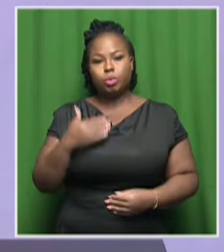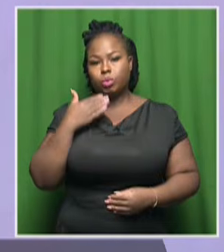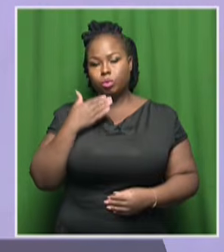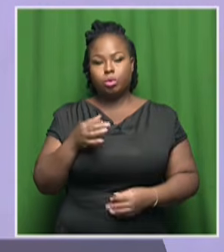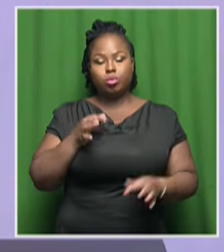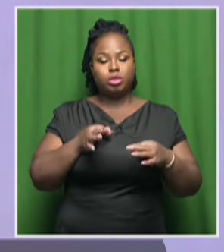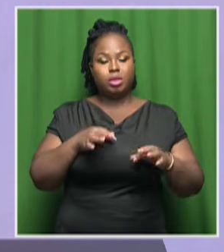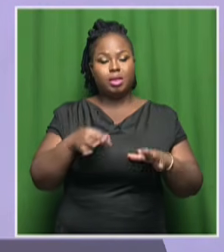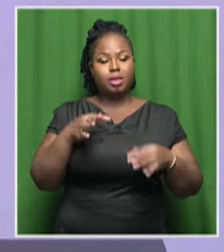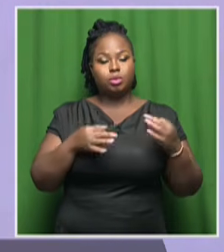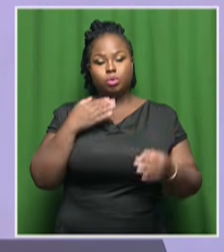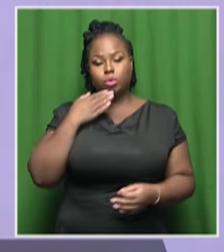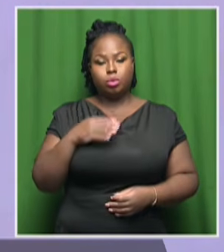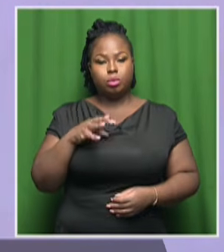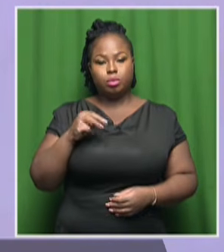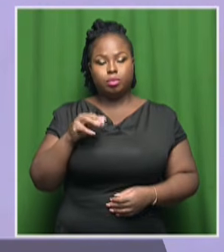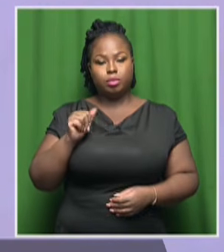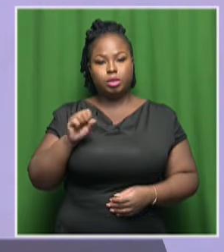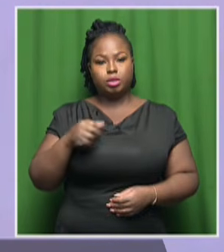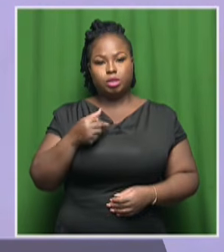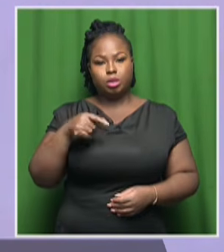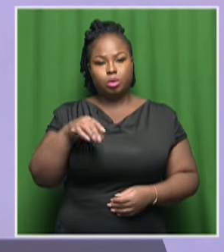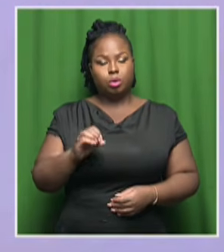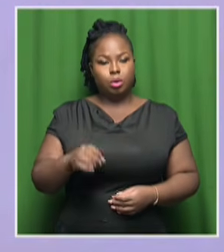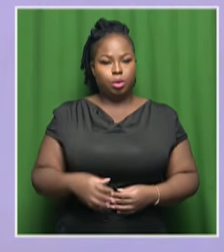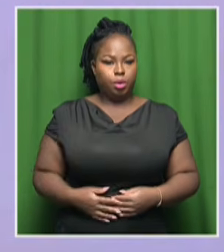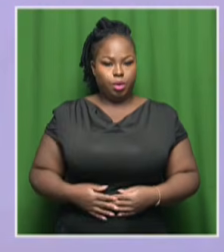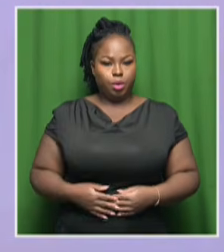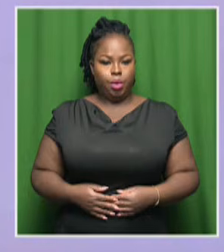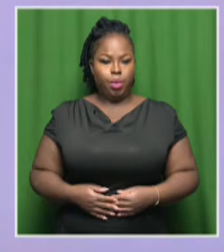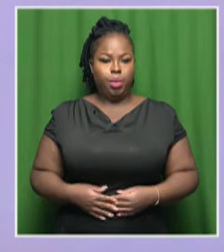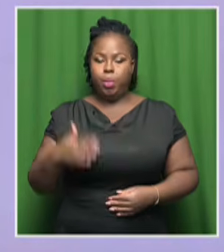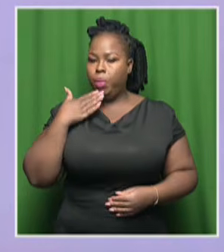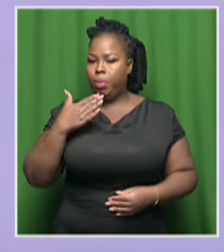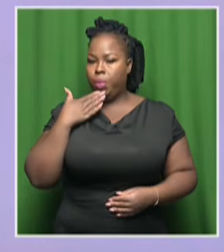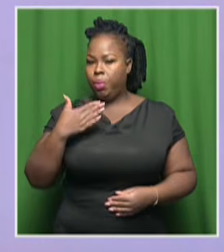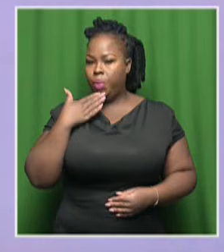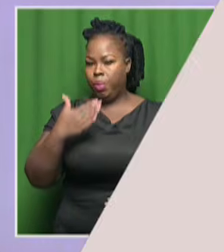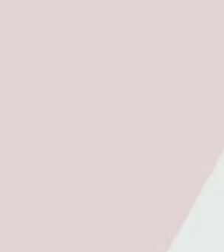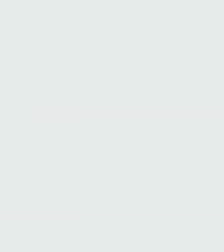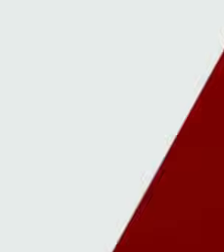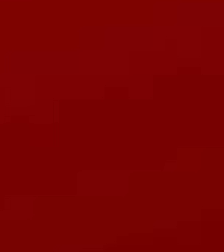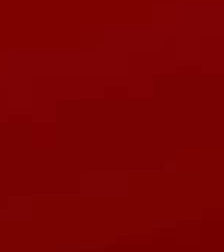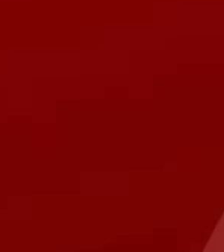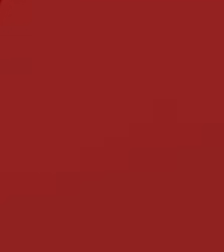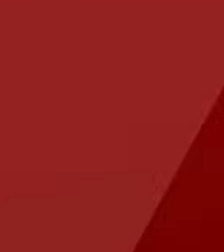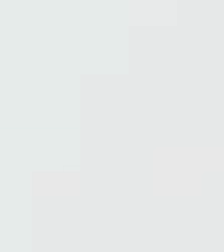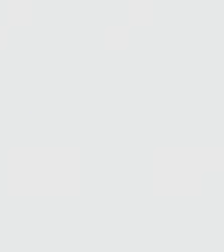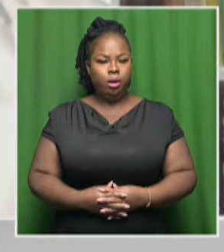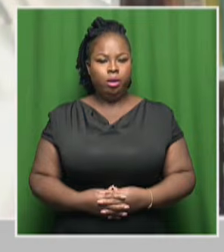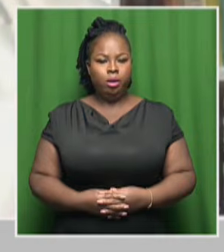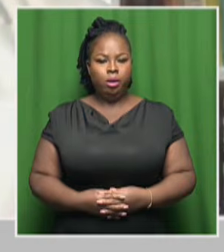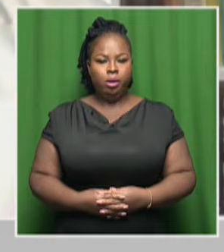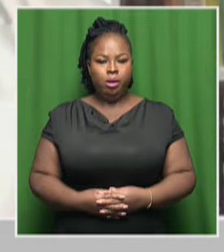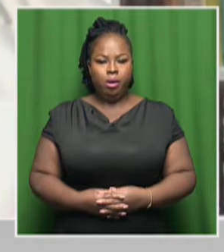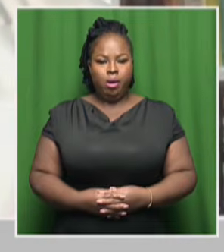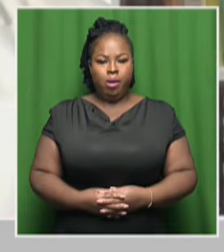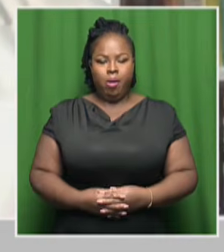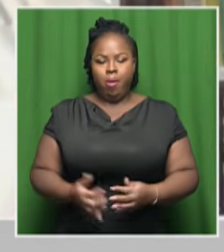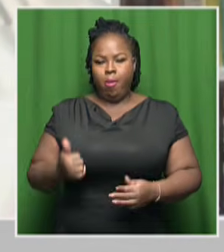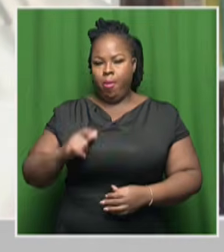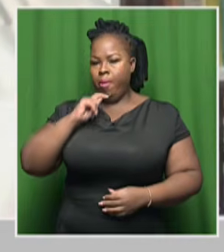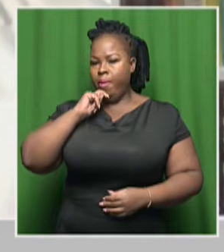a political analyst, Goodenough Mashego. Goodenough, good to have you. Thanks very, very much for your time.